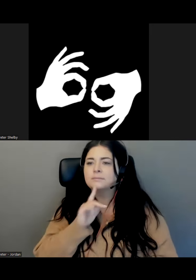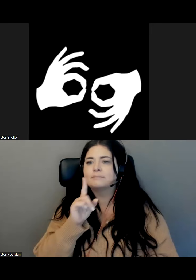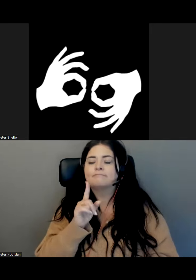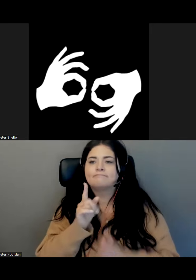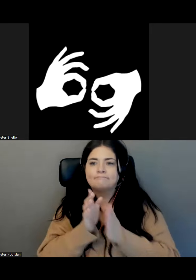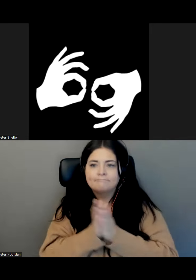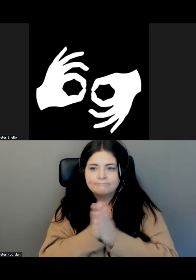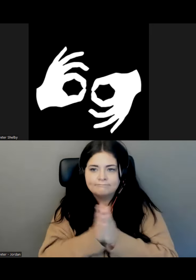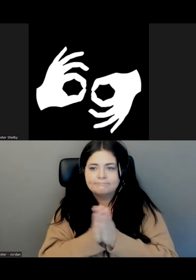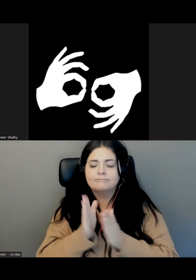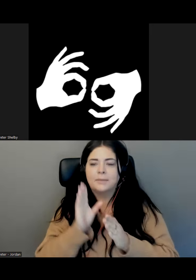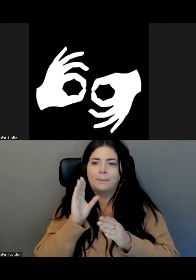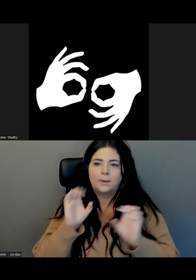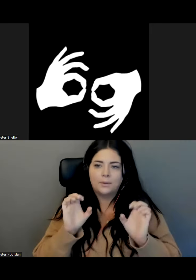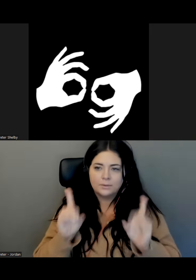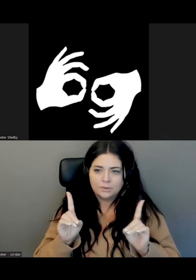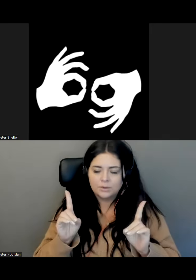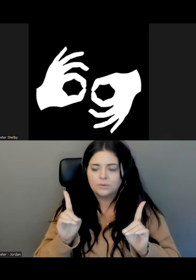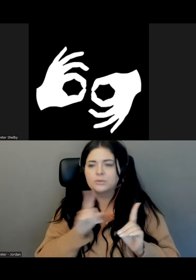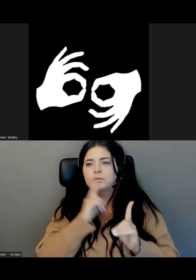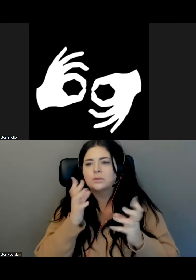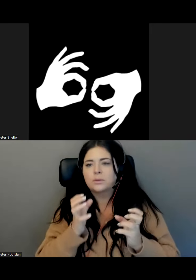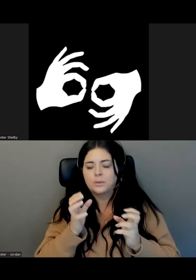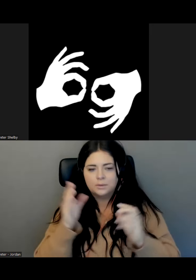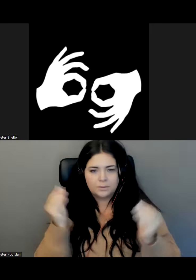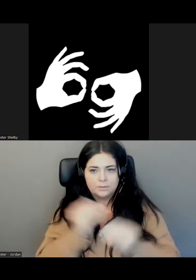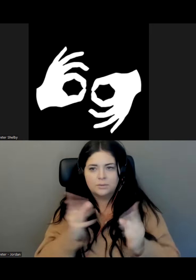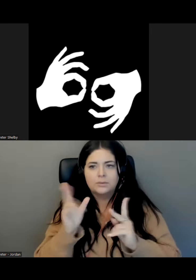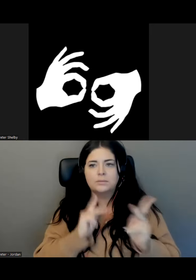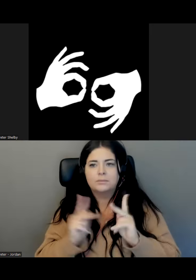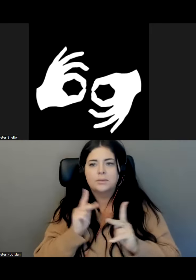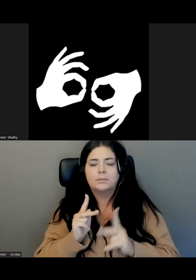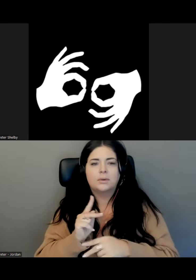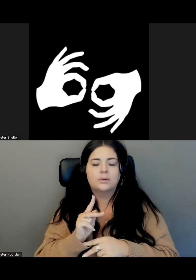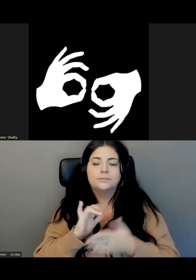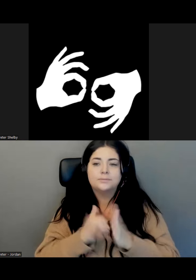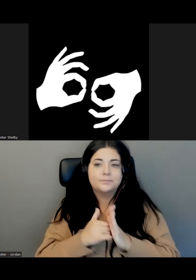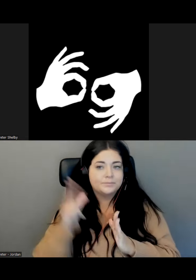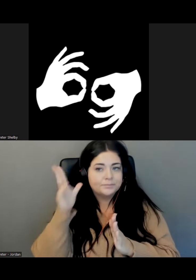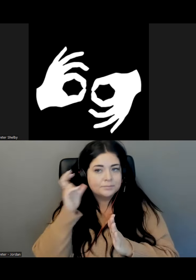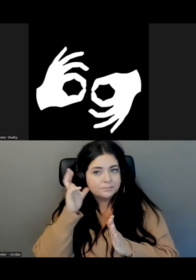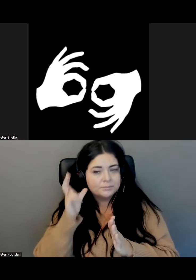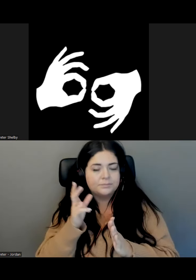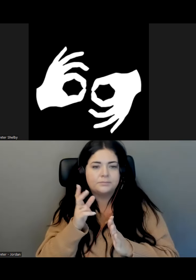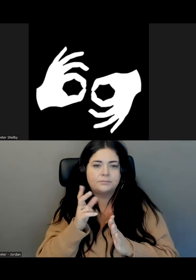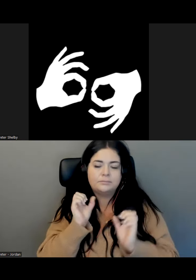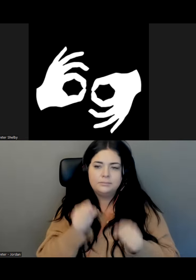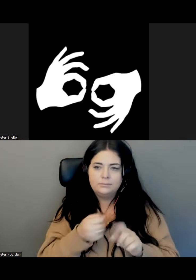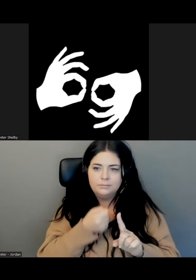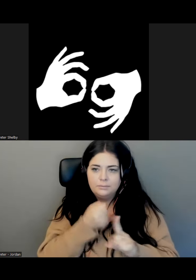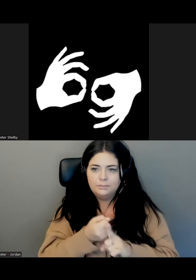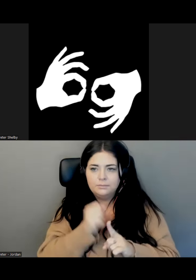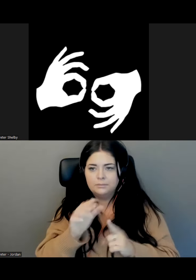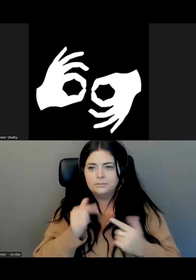know about hearing and how it affects your overall life and what can be done to not